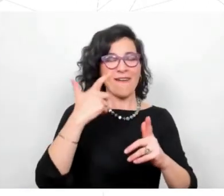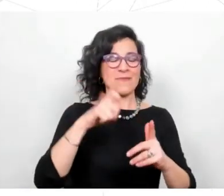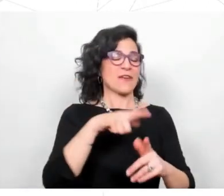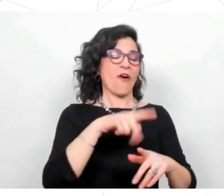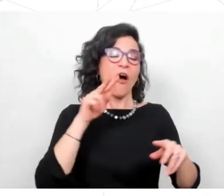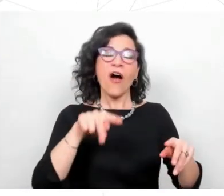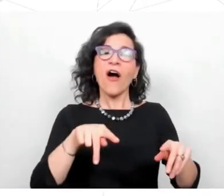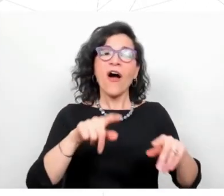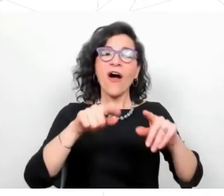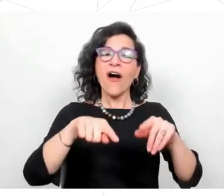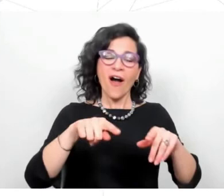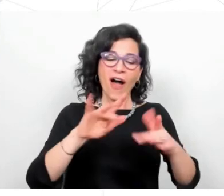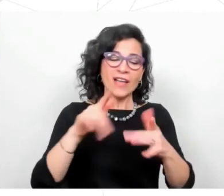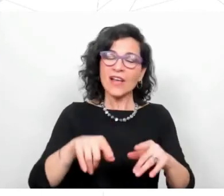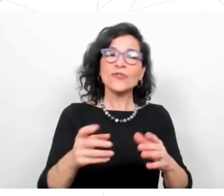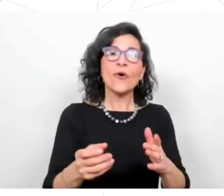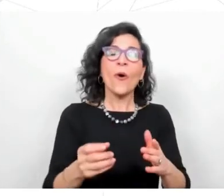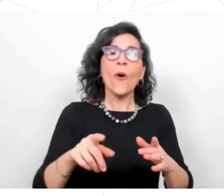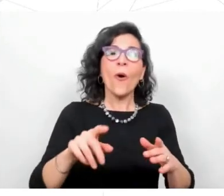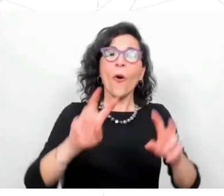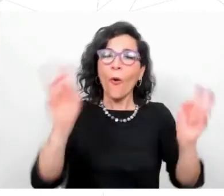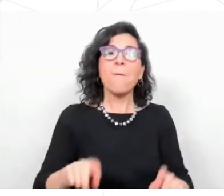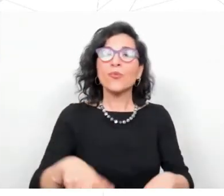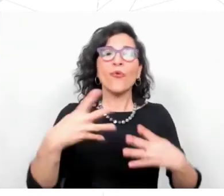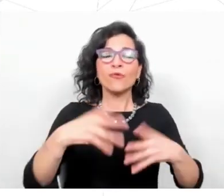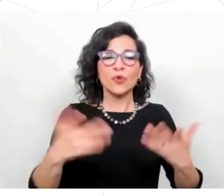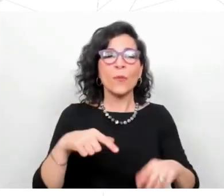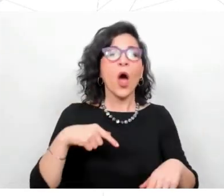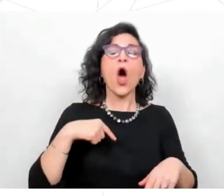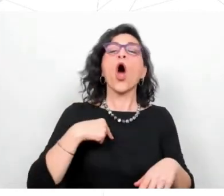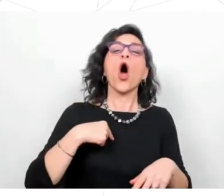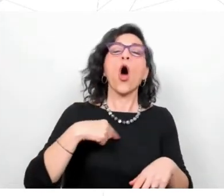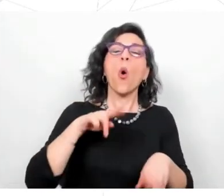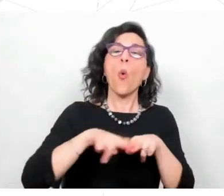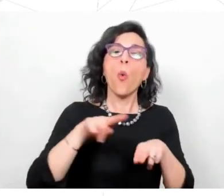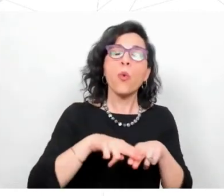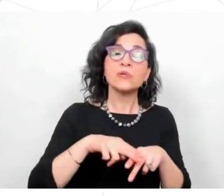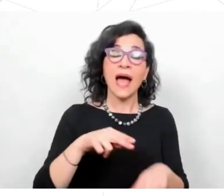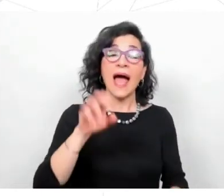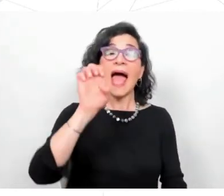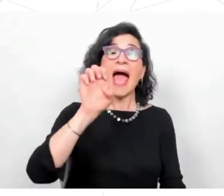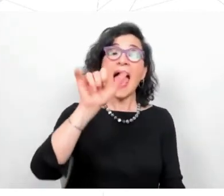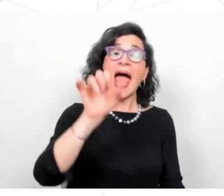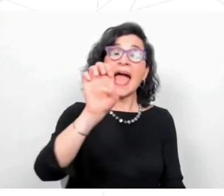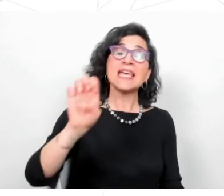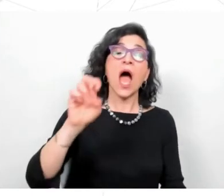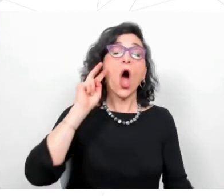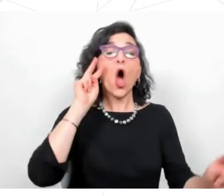going to turn on eye control, and it uses this eye tracker. This is a Tobii 4C.